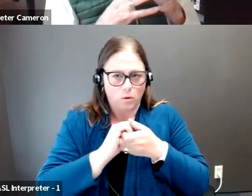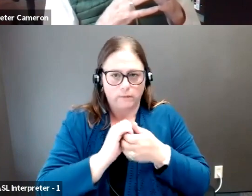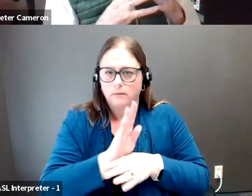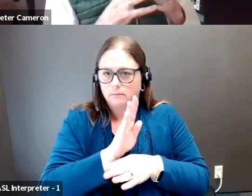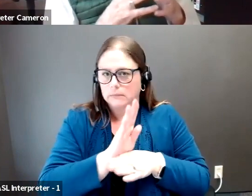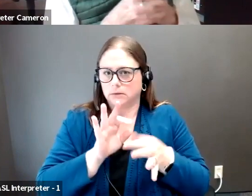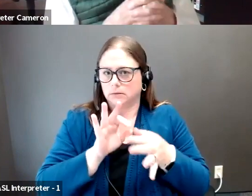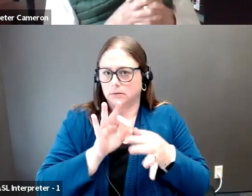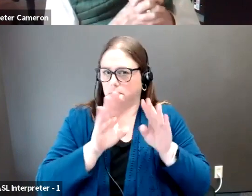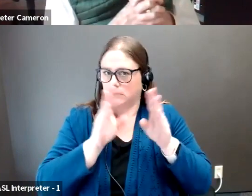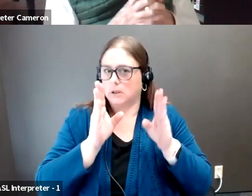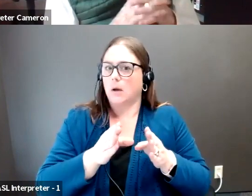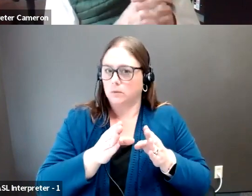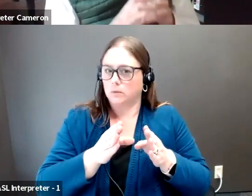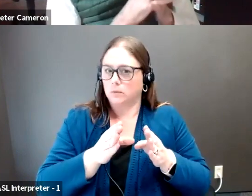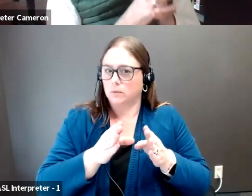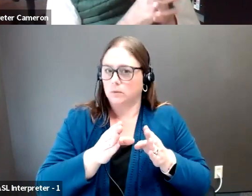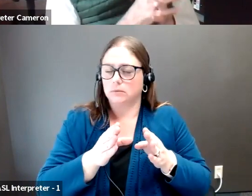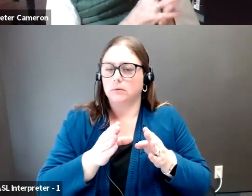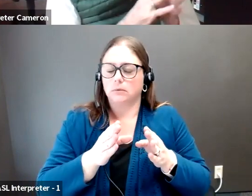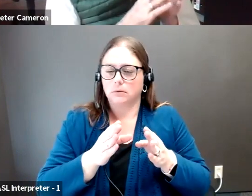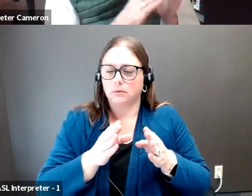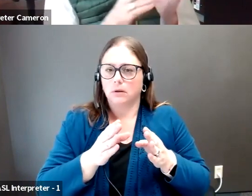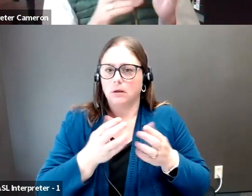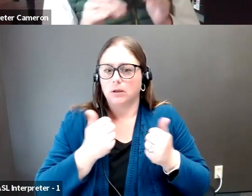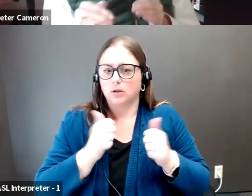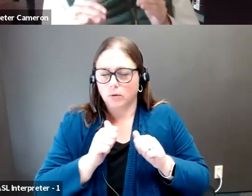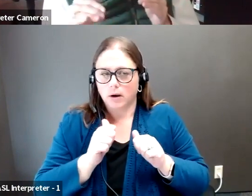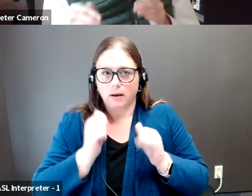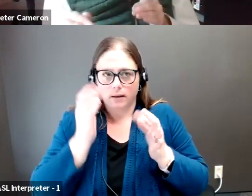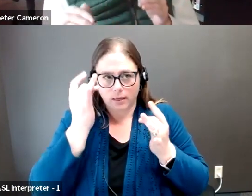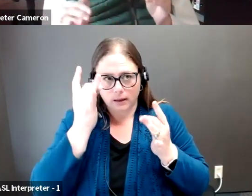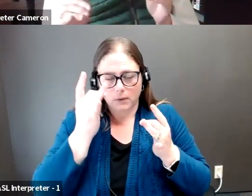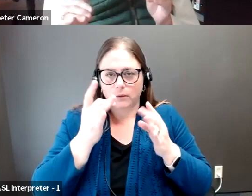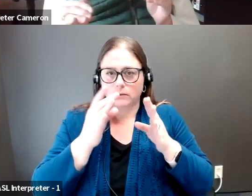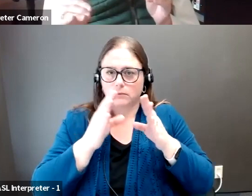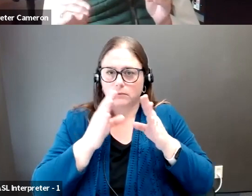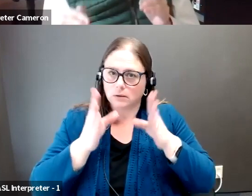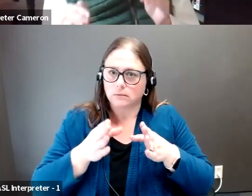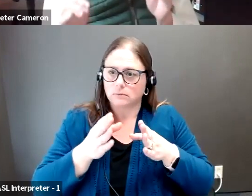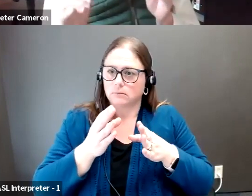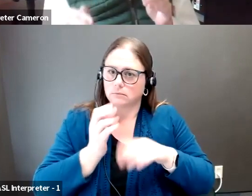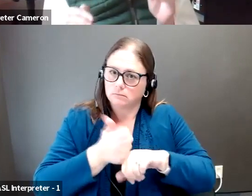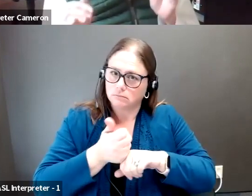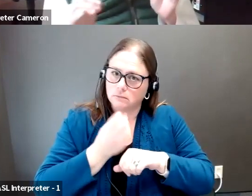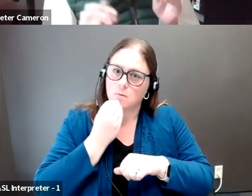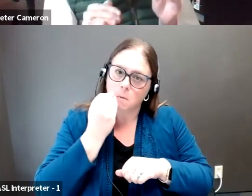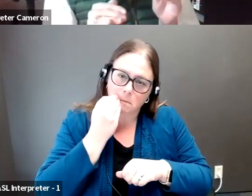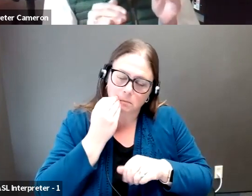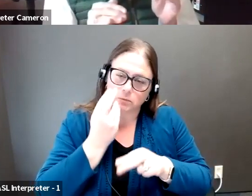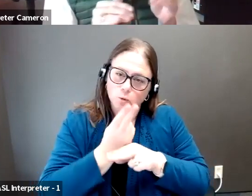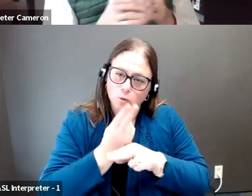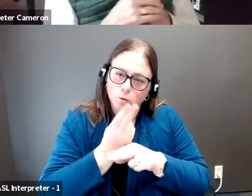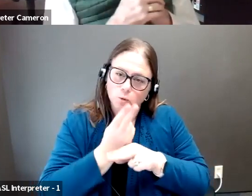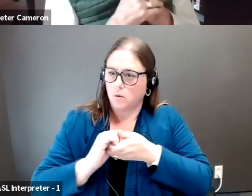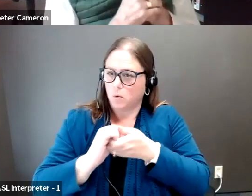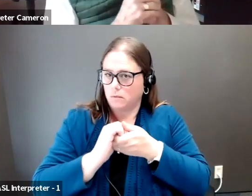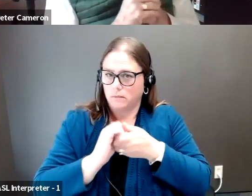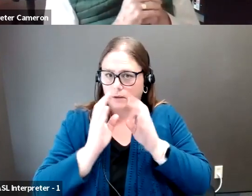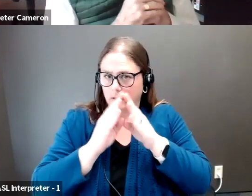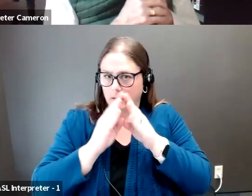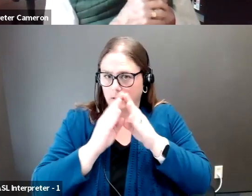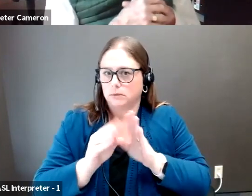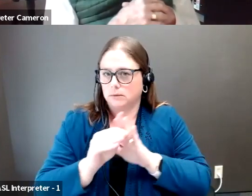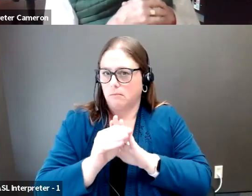also looking at trying to create affordable homes using a cooperative housing model.